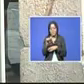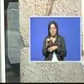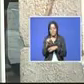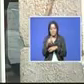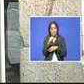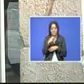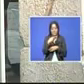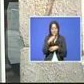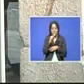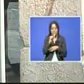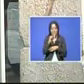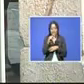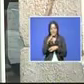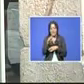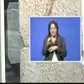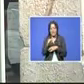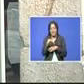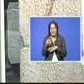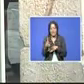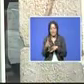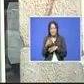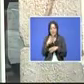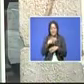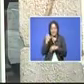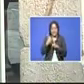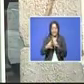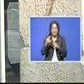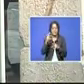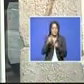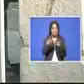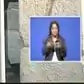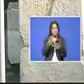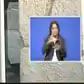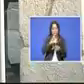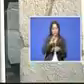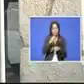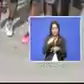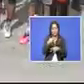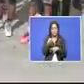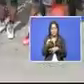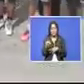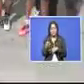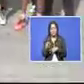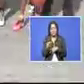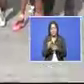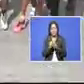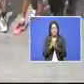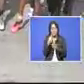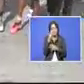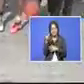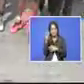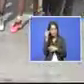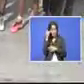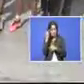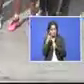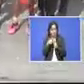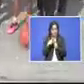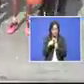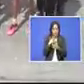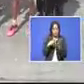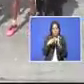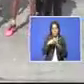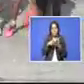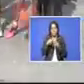Thailand, and then my last place I just finished was China. The season is a little over for me over there. Because he knows firsthand what it means to